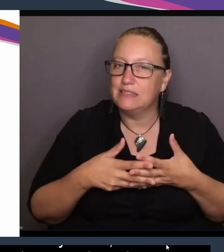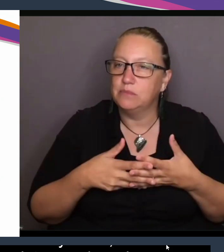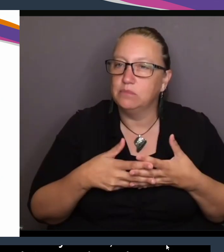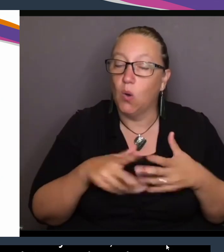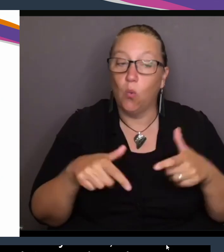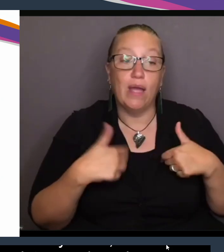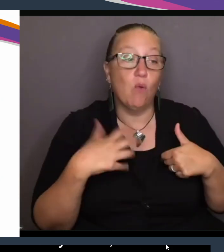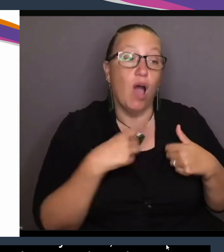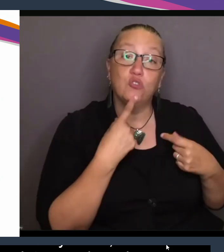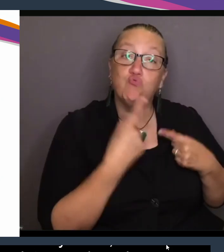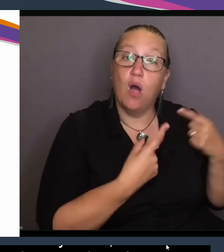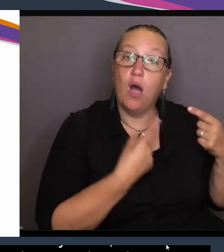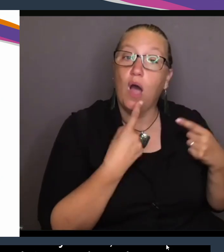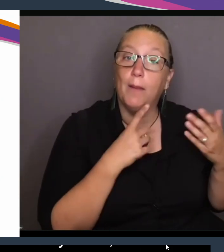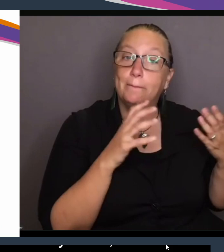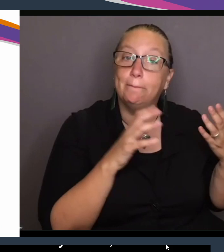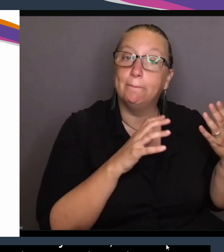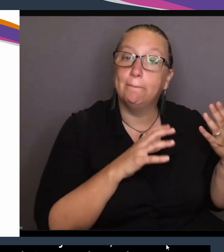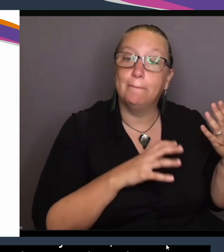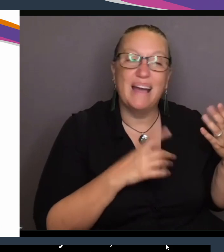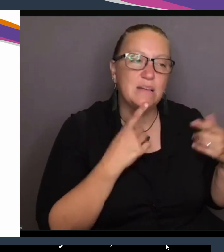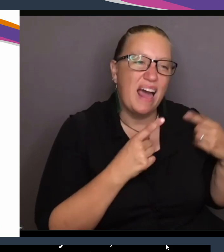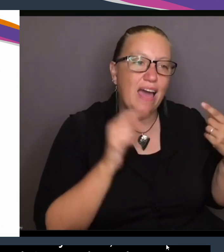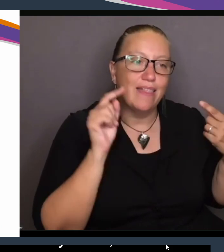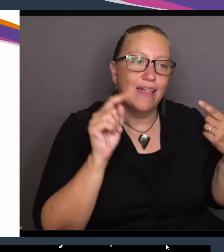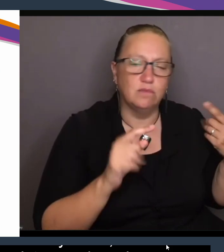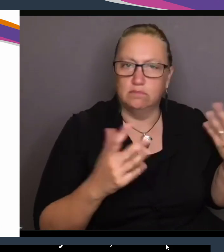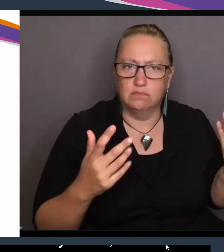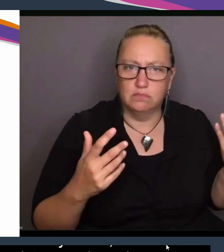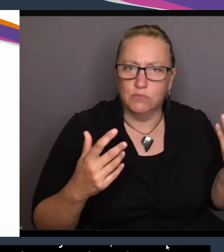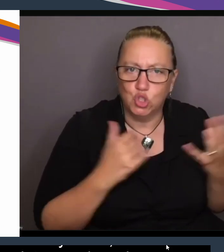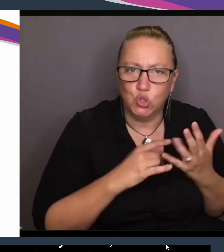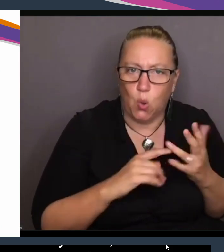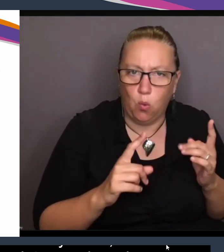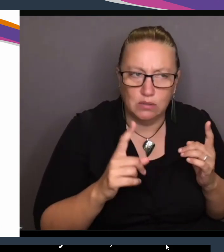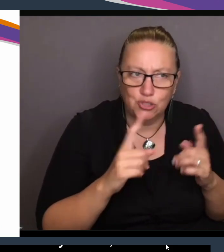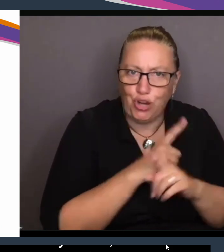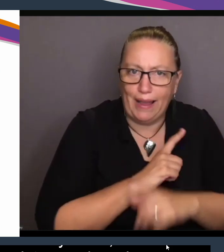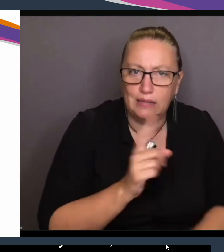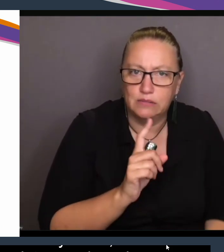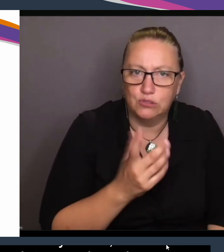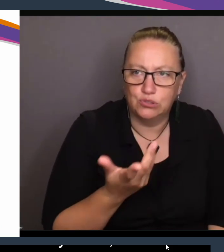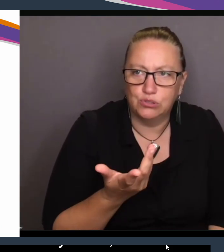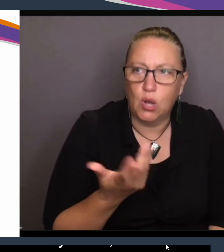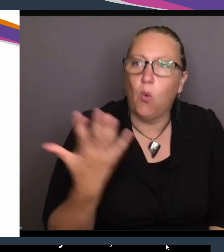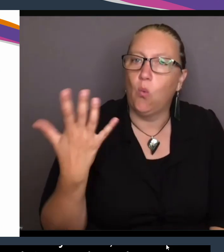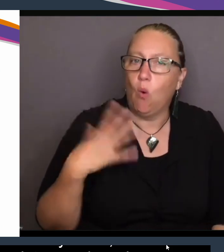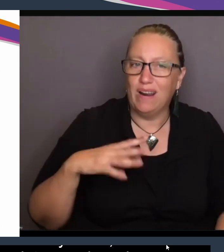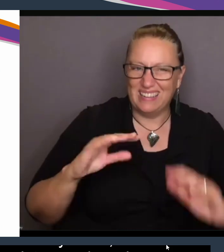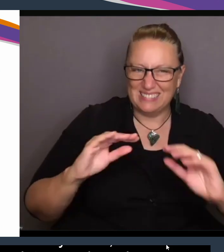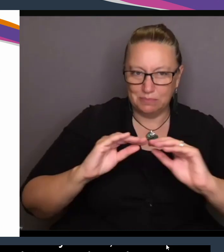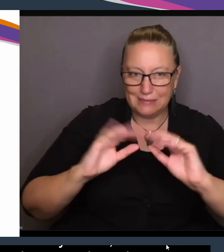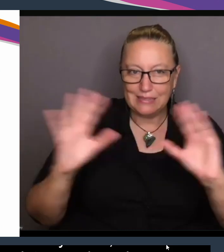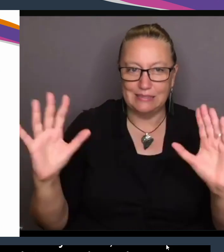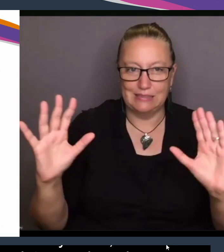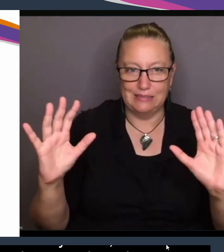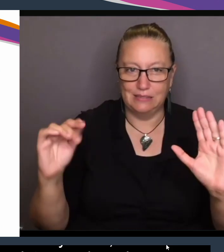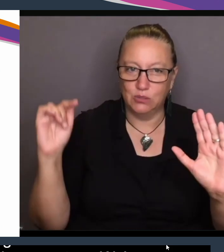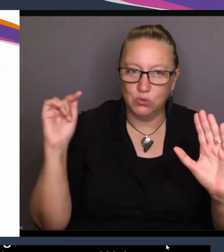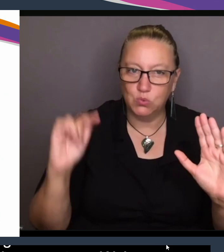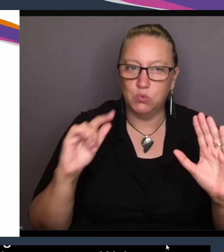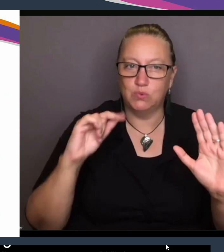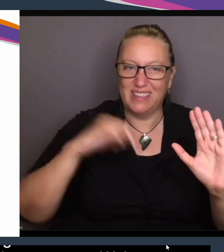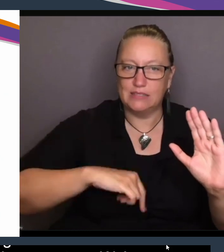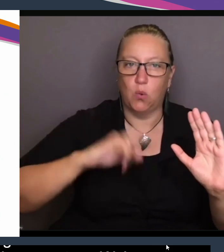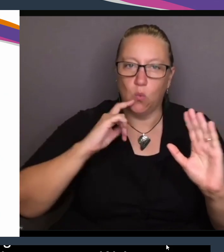reports that provide no pathway to change. Be explicit about your impact strategy,